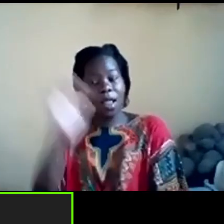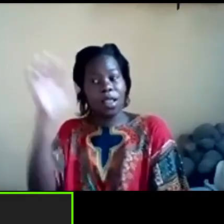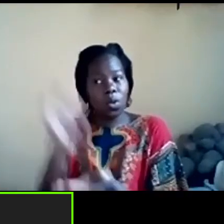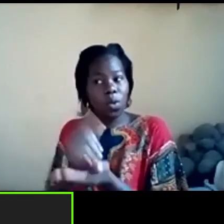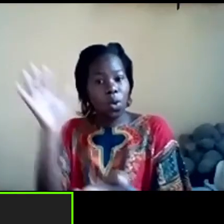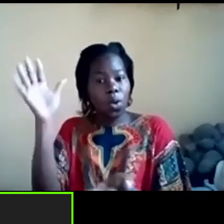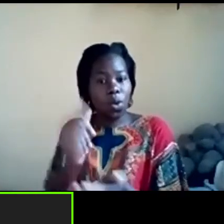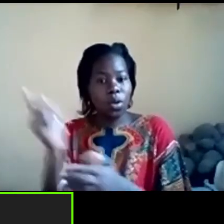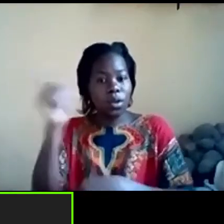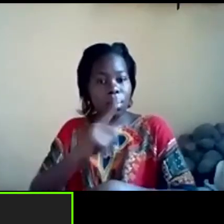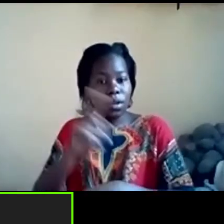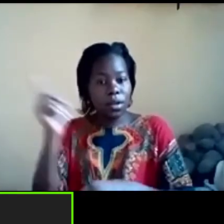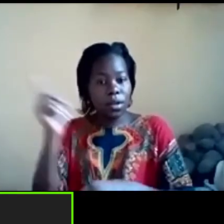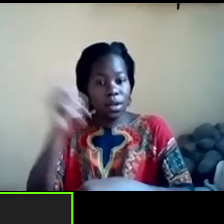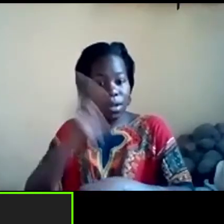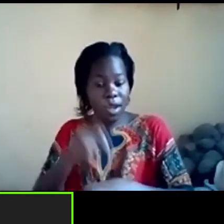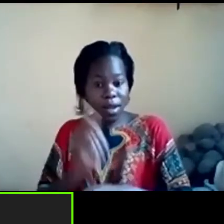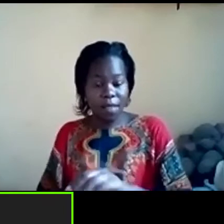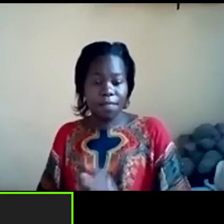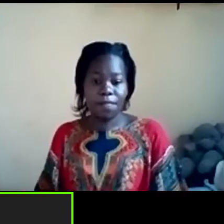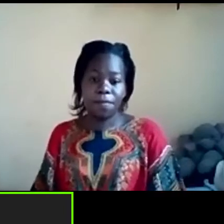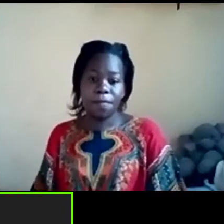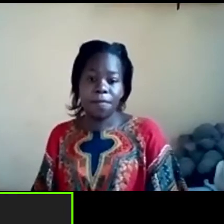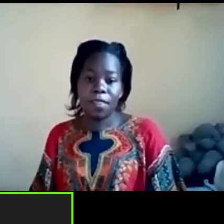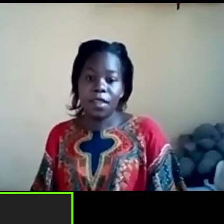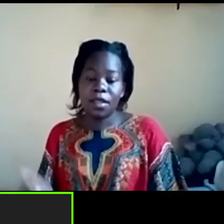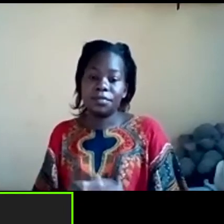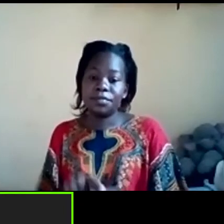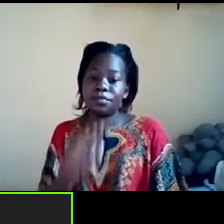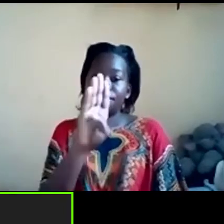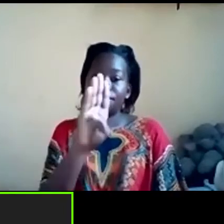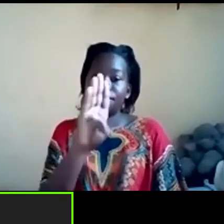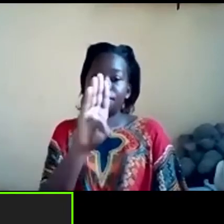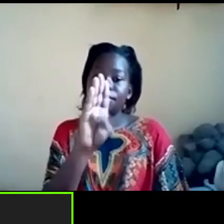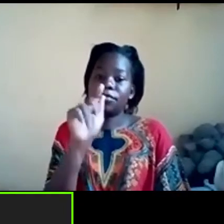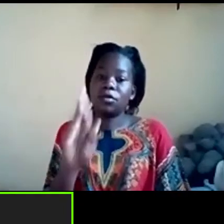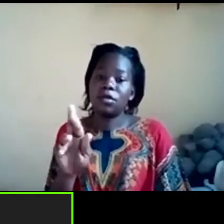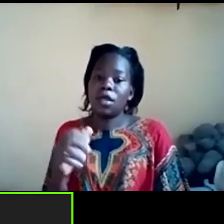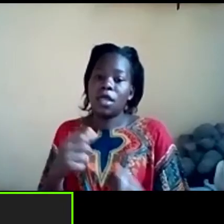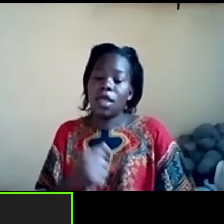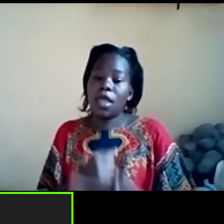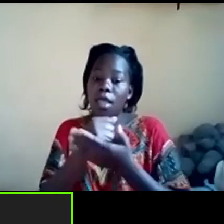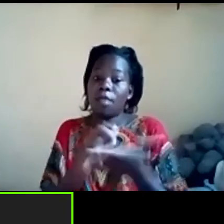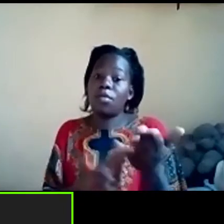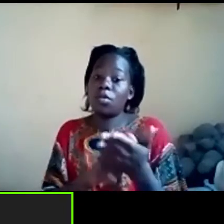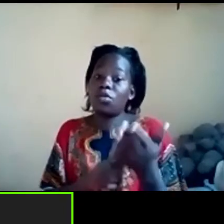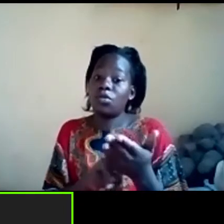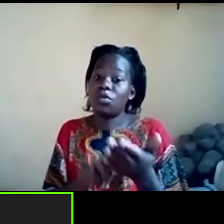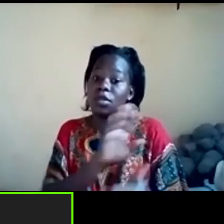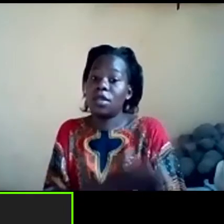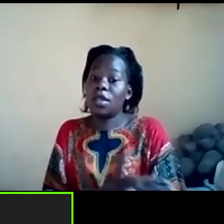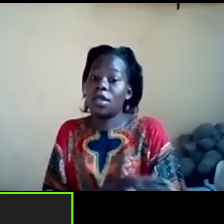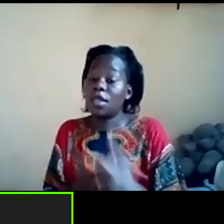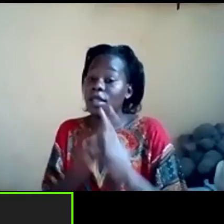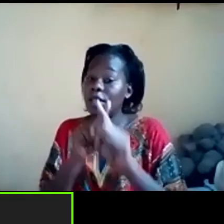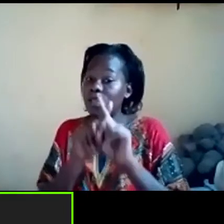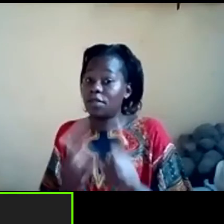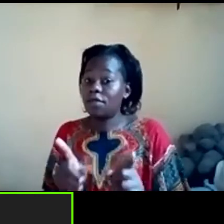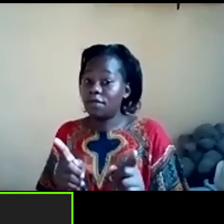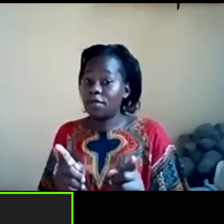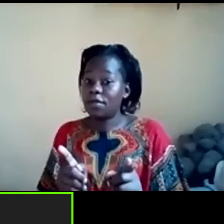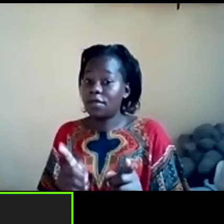the battery enables you to use this energy. So which is a bit different and would be a better opportunity. But also